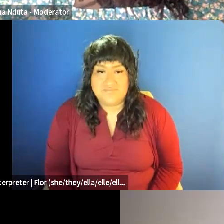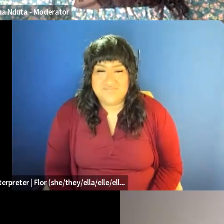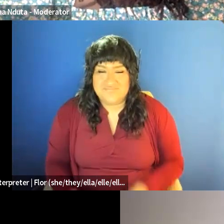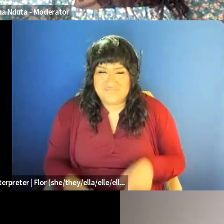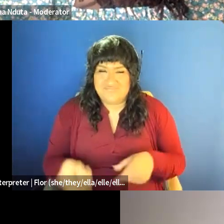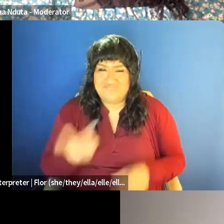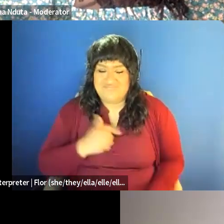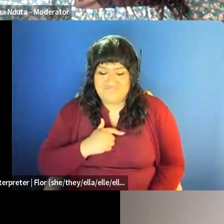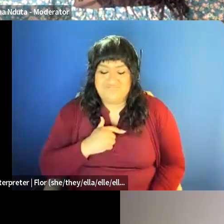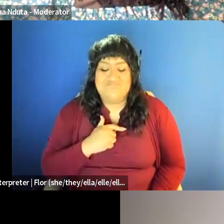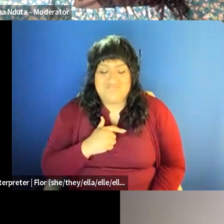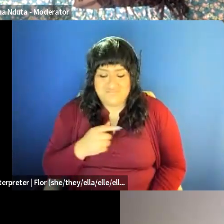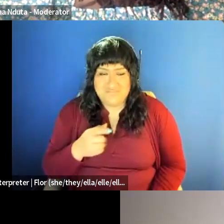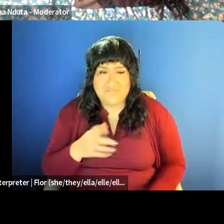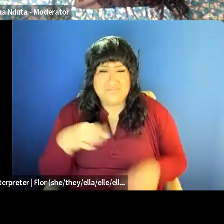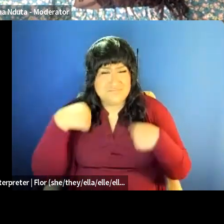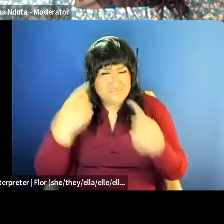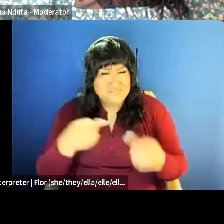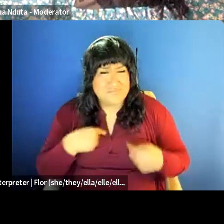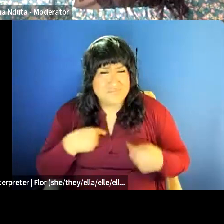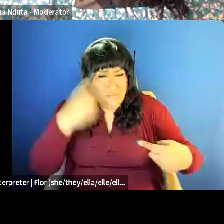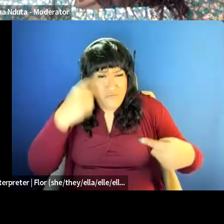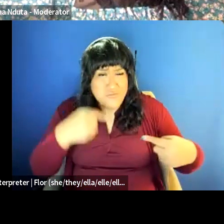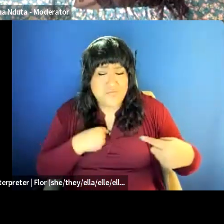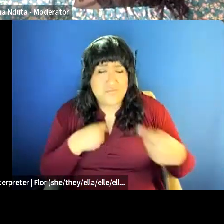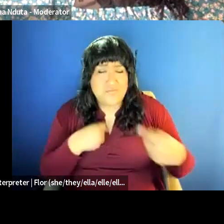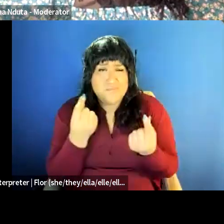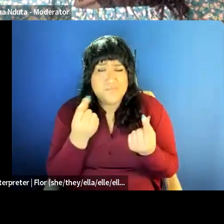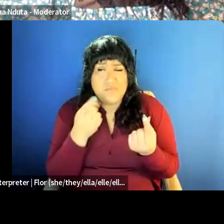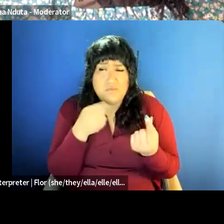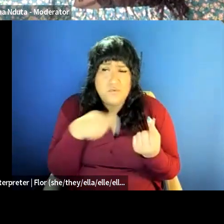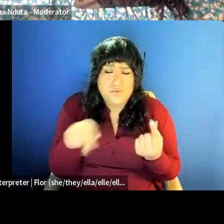think what, you know, the struggle for me has been with those who are in the room,